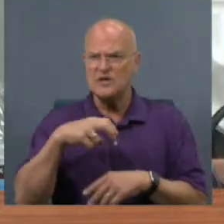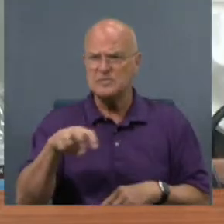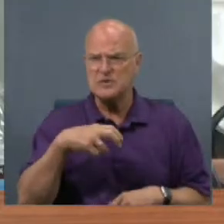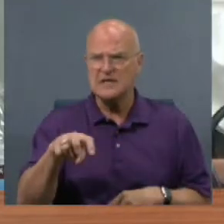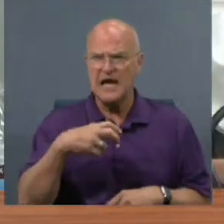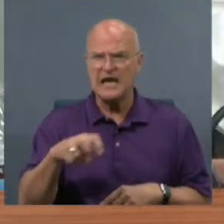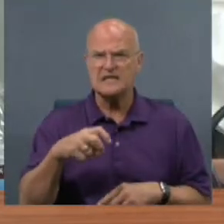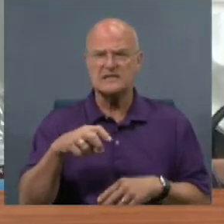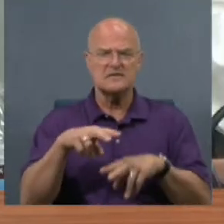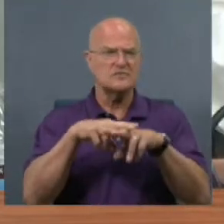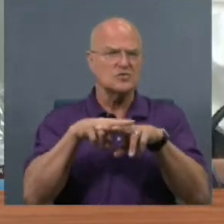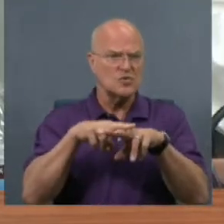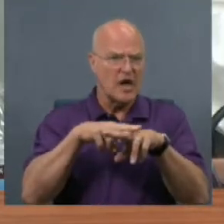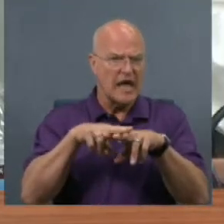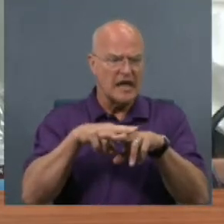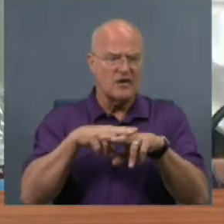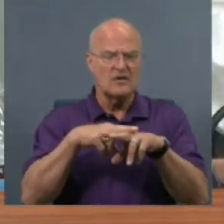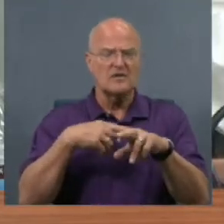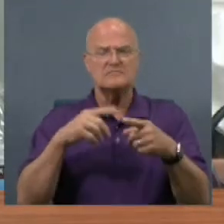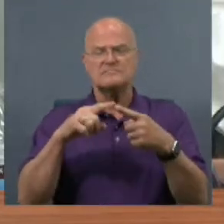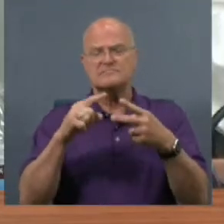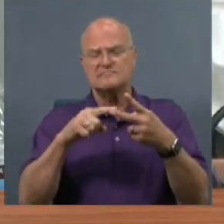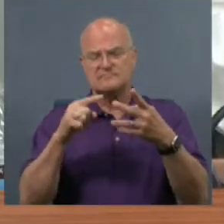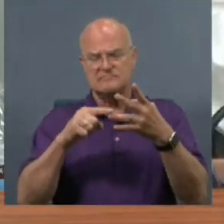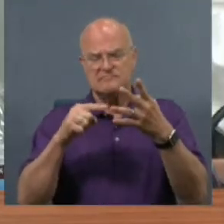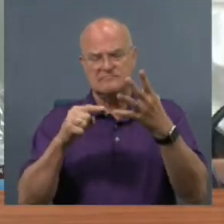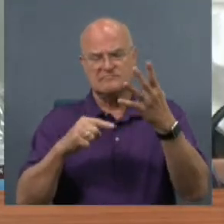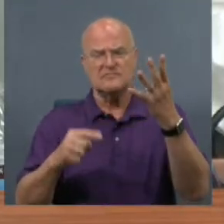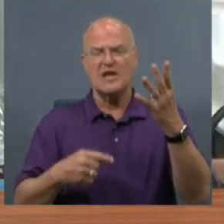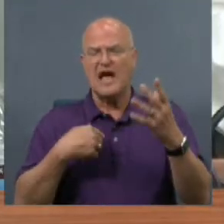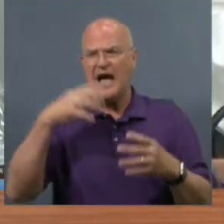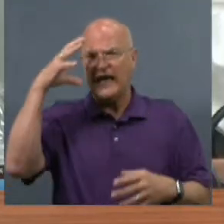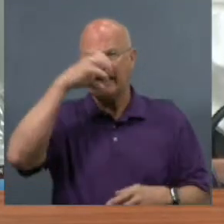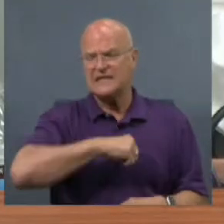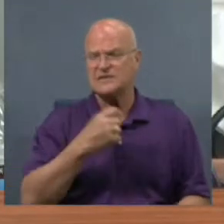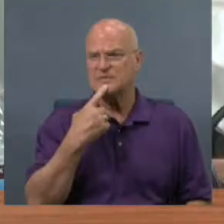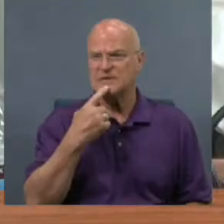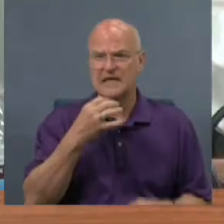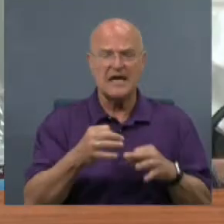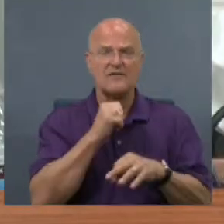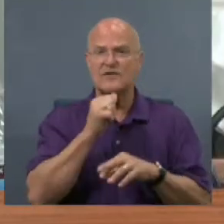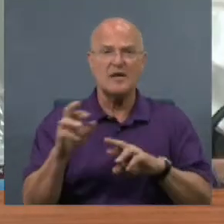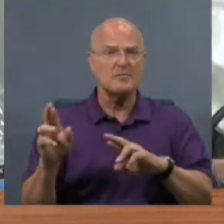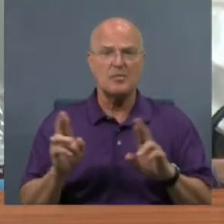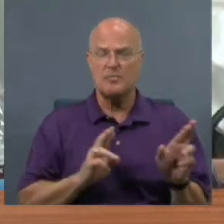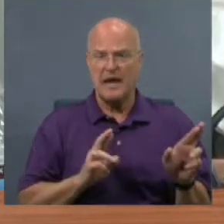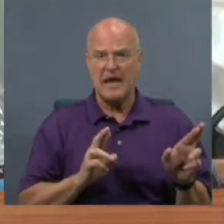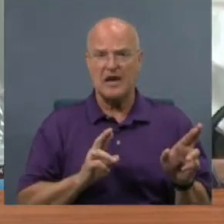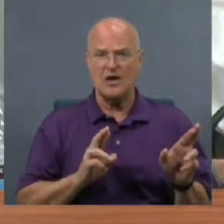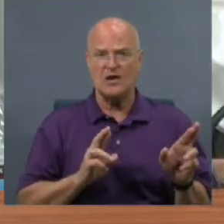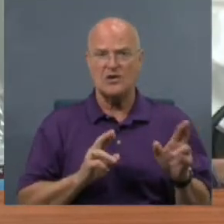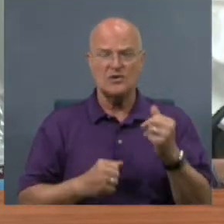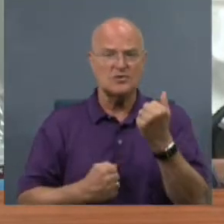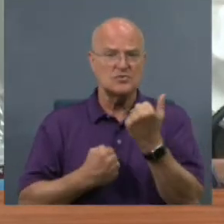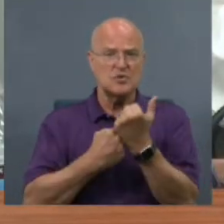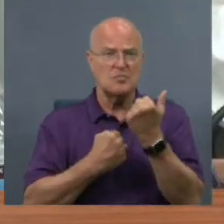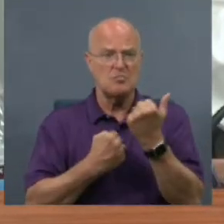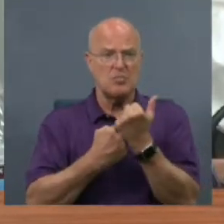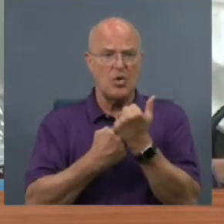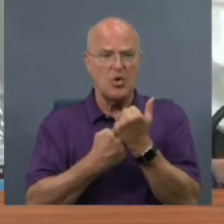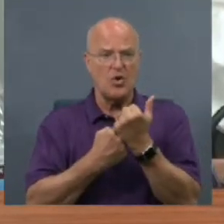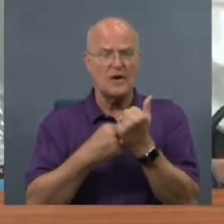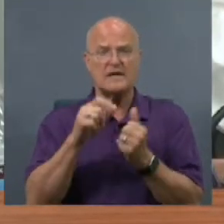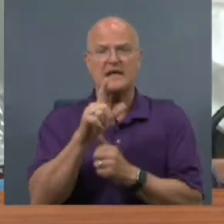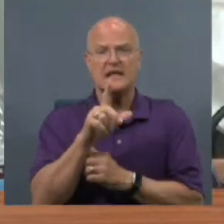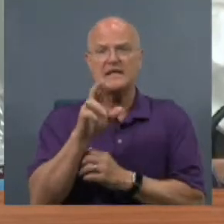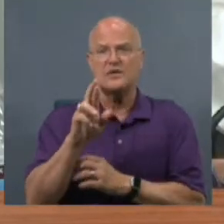transportation. There's rail here. So I guess what I'm saying is, if we're not prepared to support the